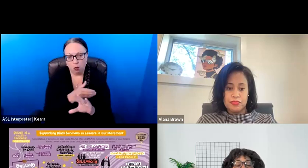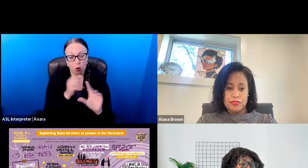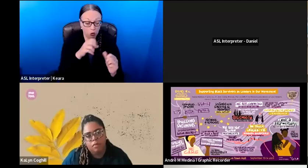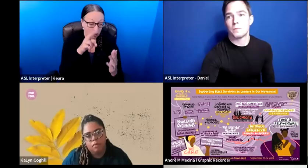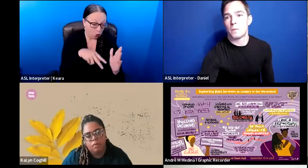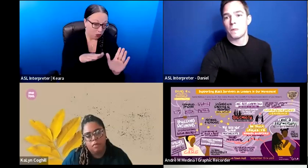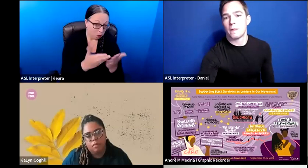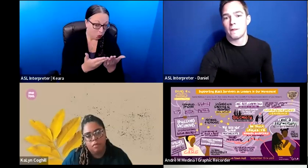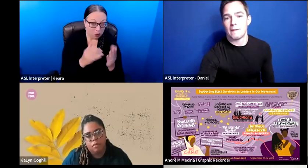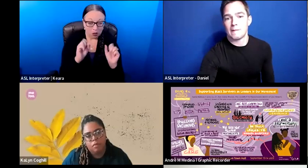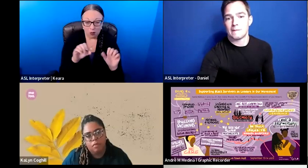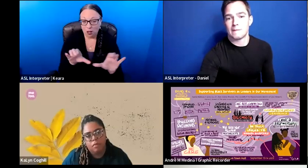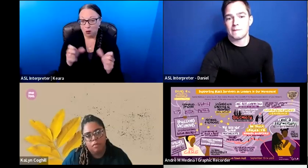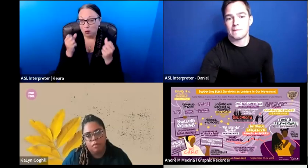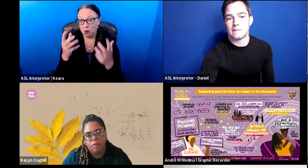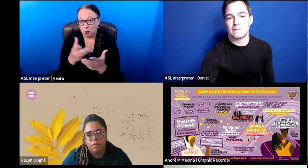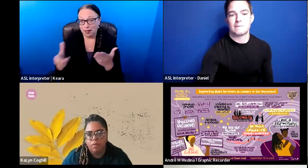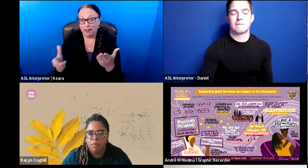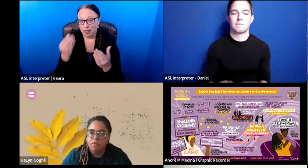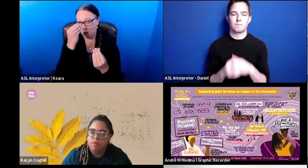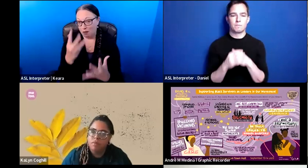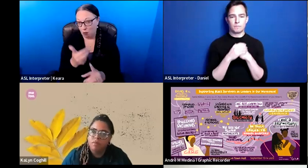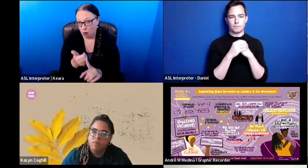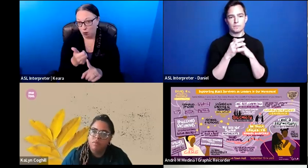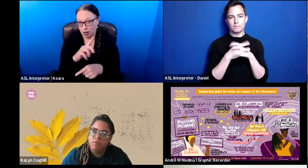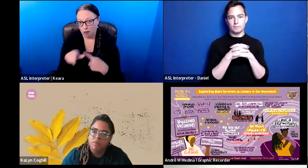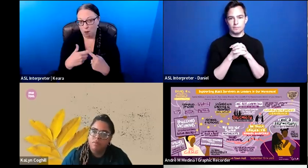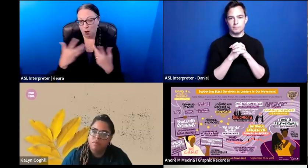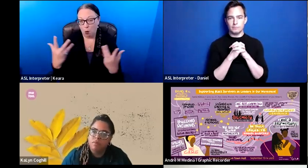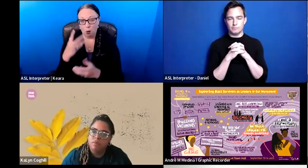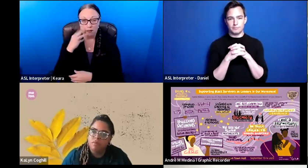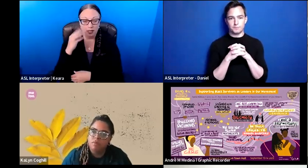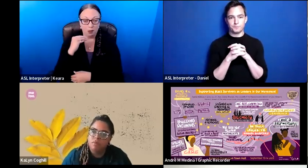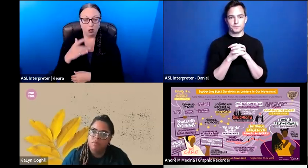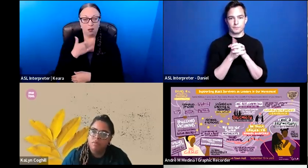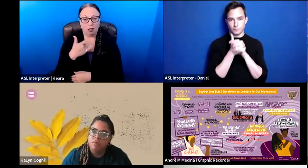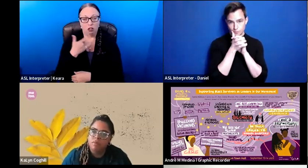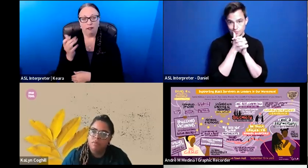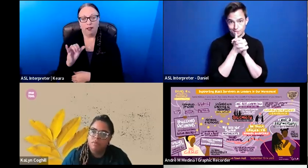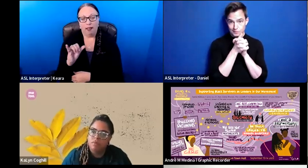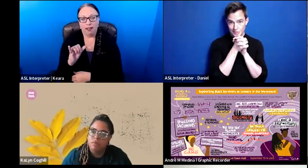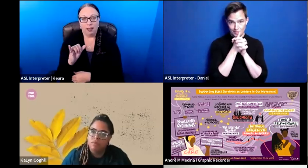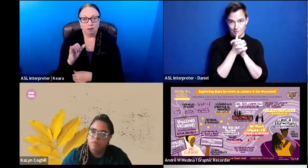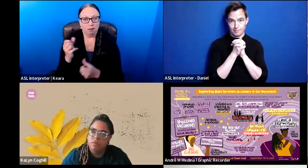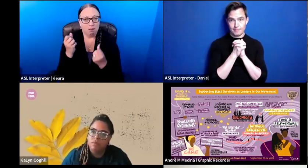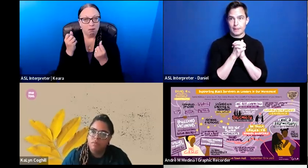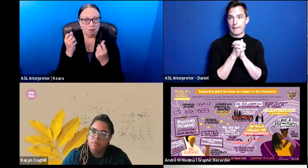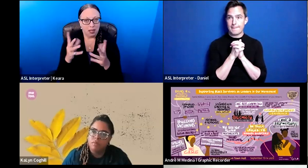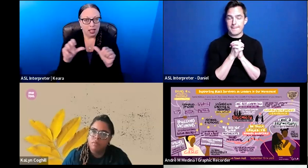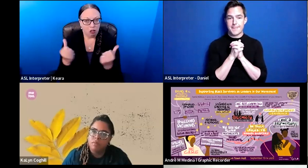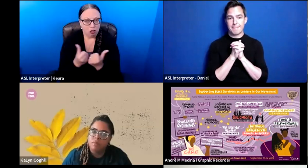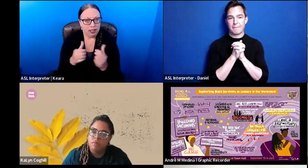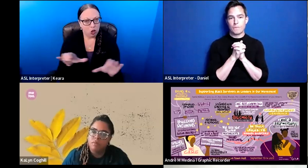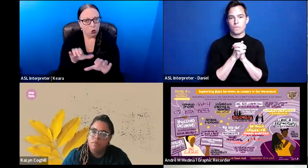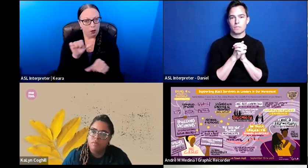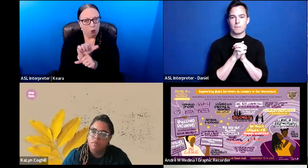you can do so many things to inform yourself about what we've been through. But I just feel like there are many agencies that are doing the